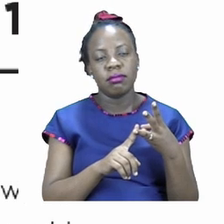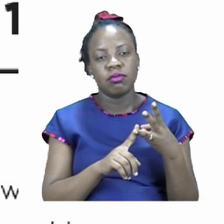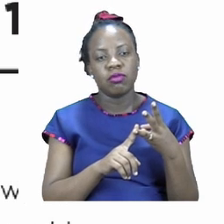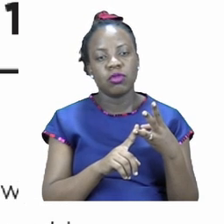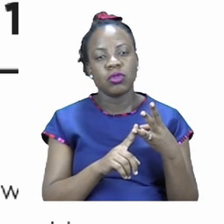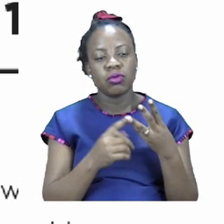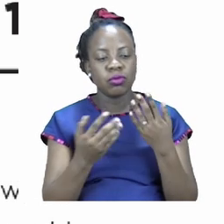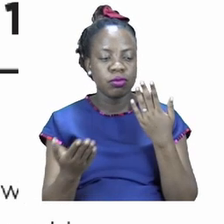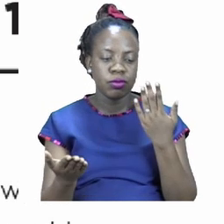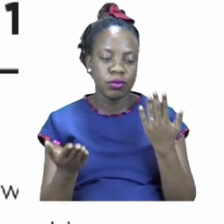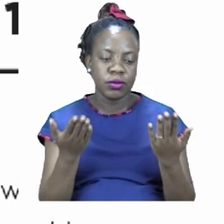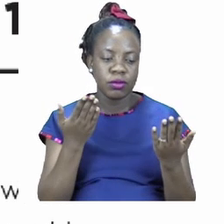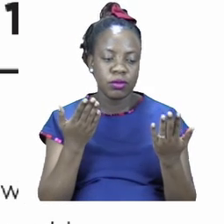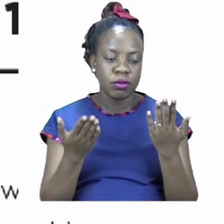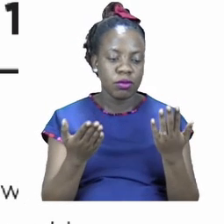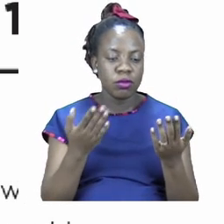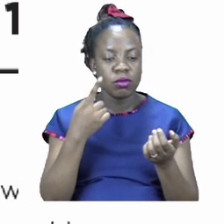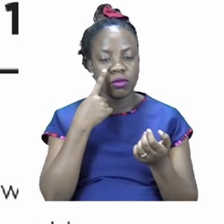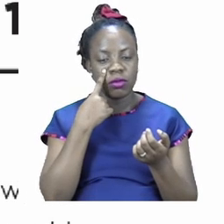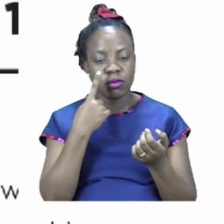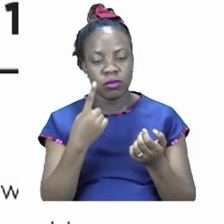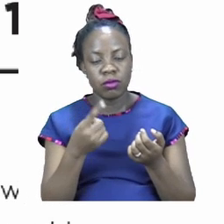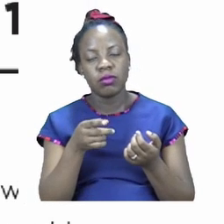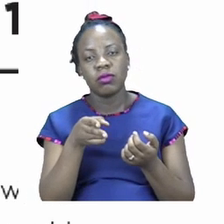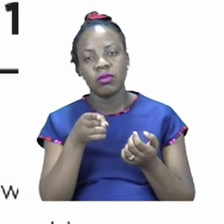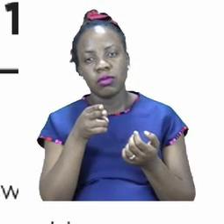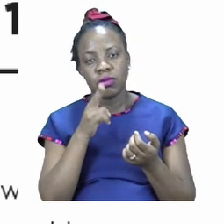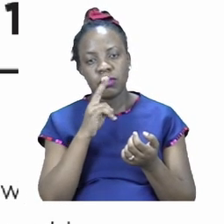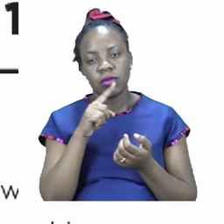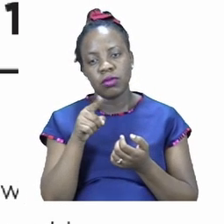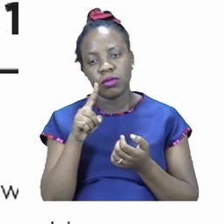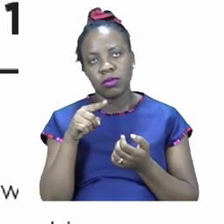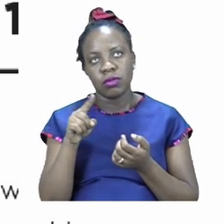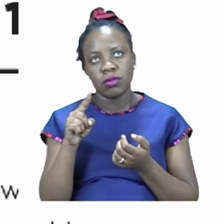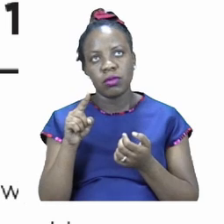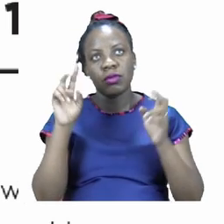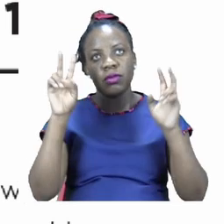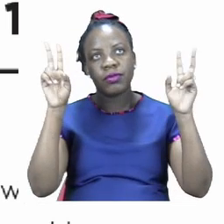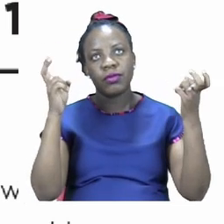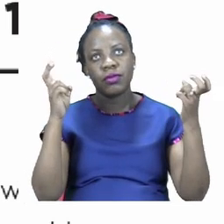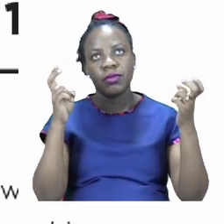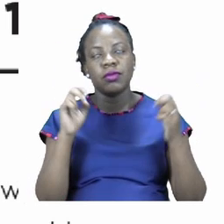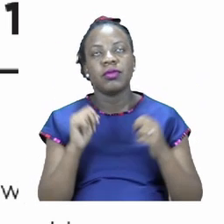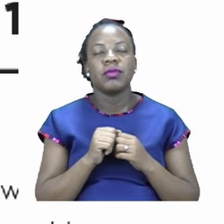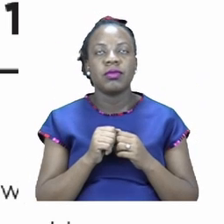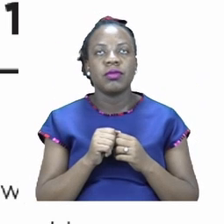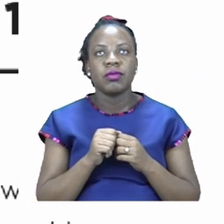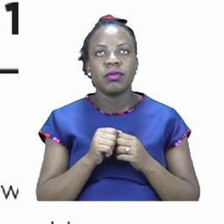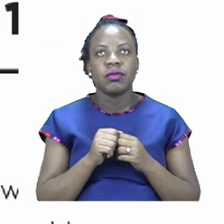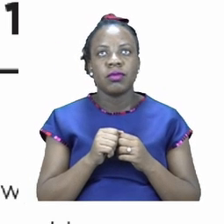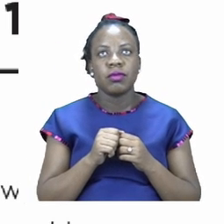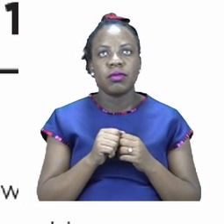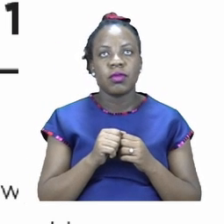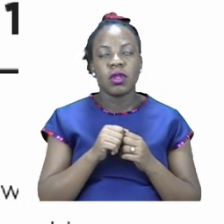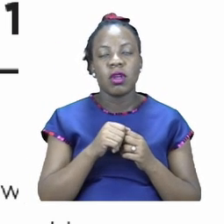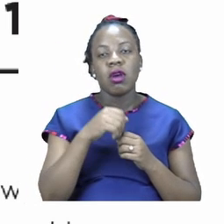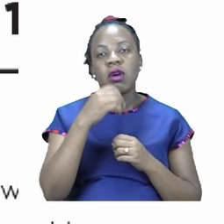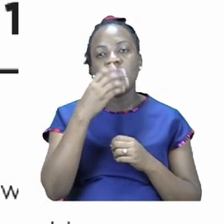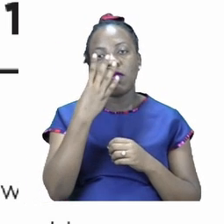answers are correct. Let's start with the heading. The effects